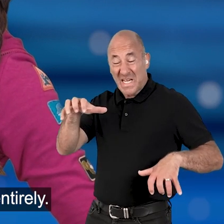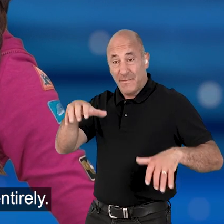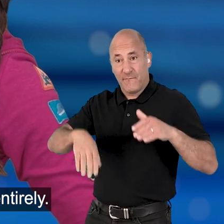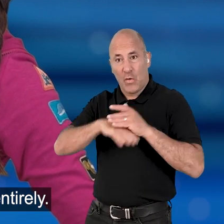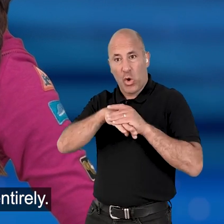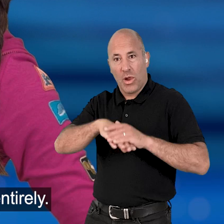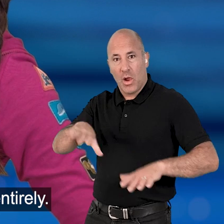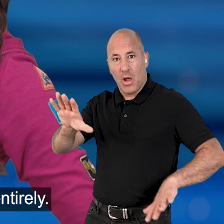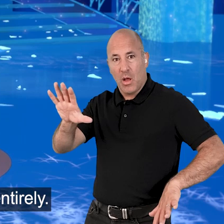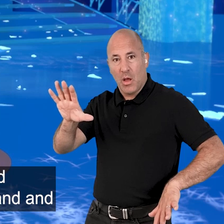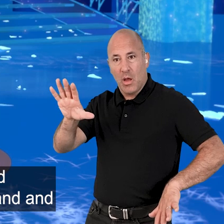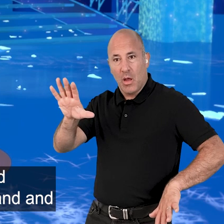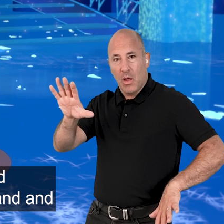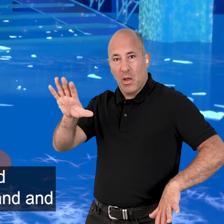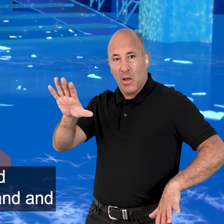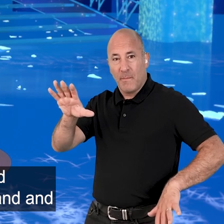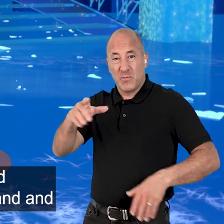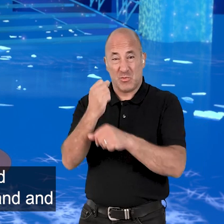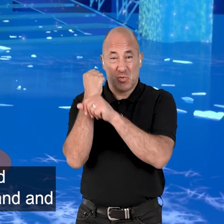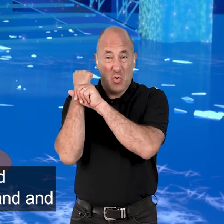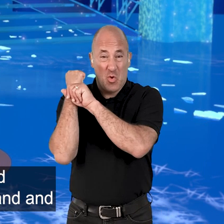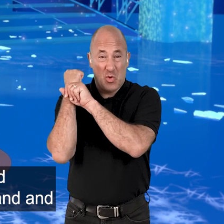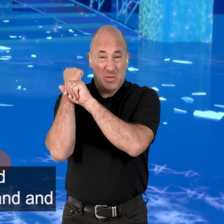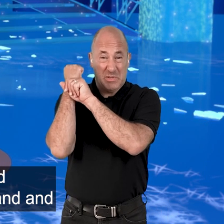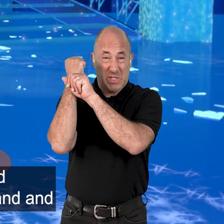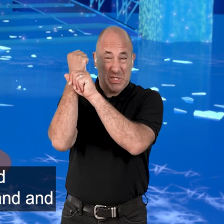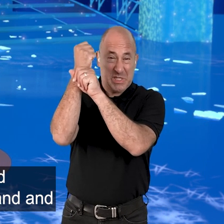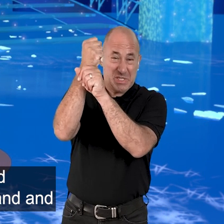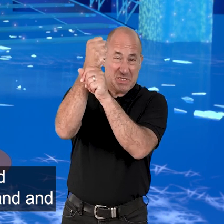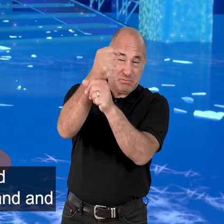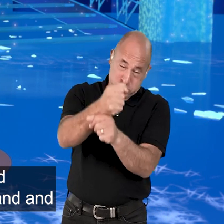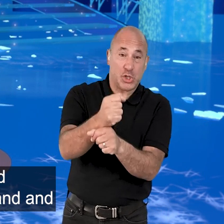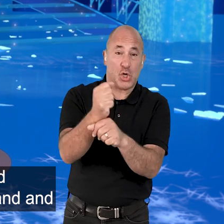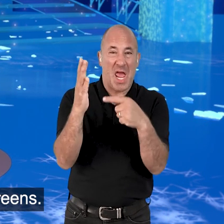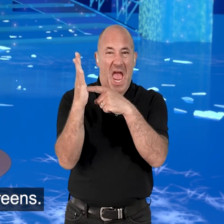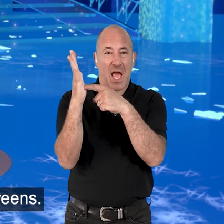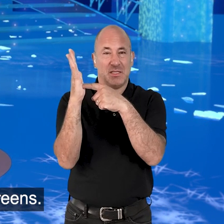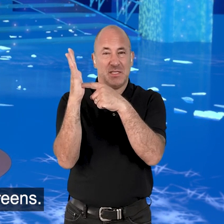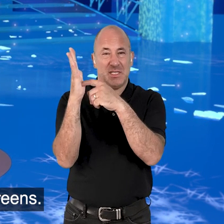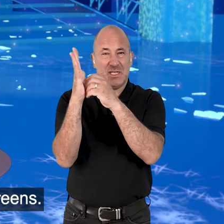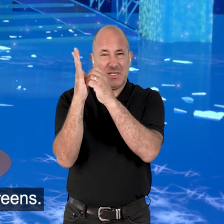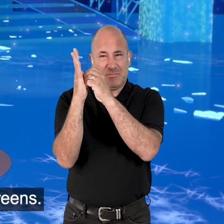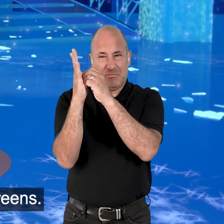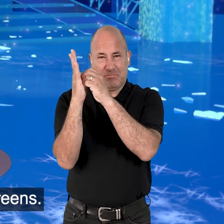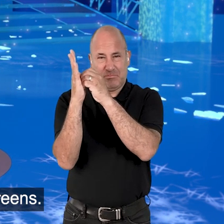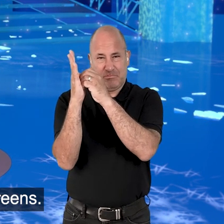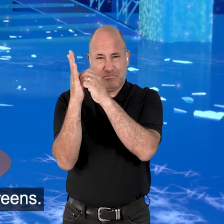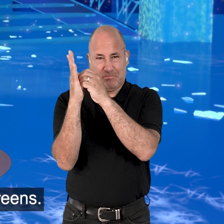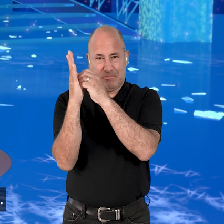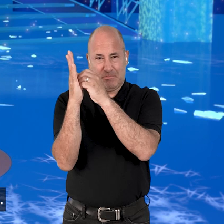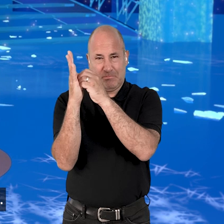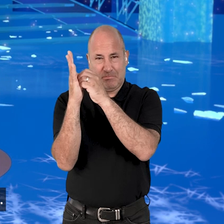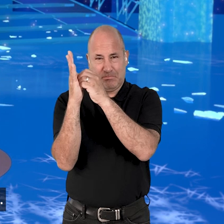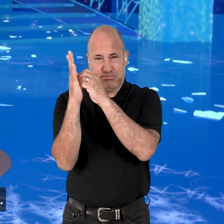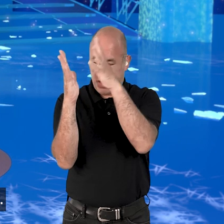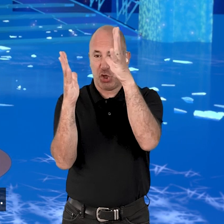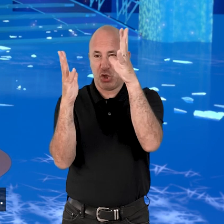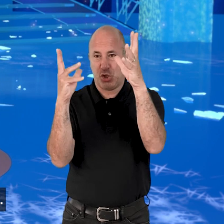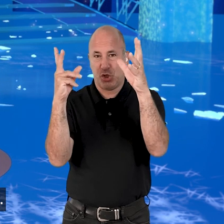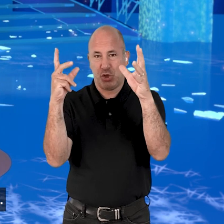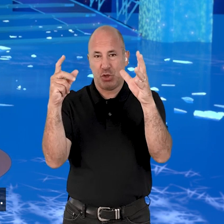freezes entirely. In that moment, the sword comes crashing down on her hand and splinters into a million smithereens.